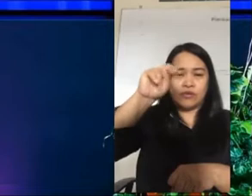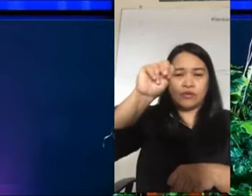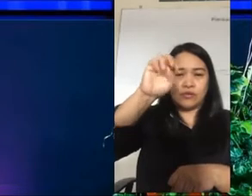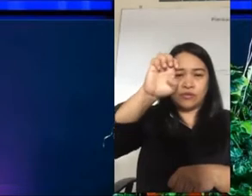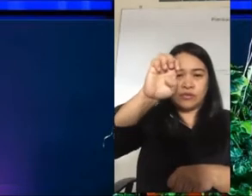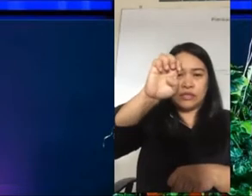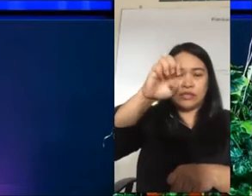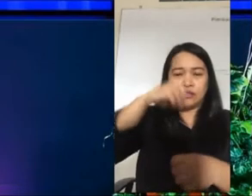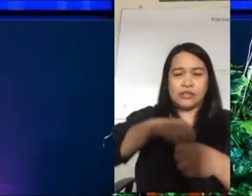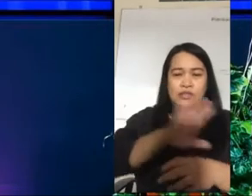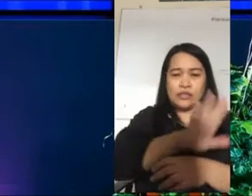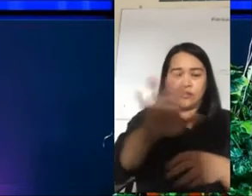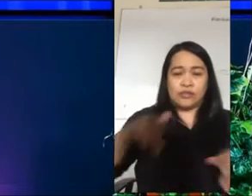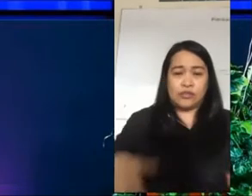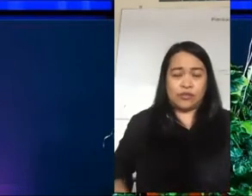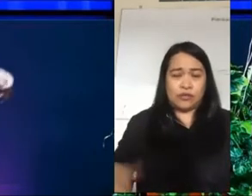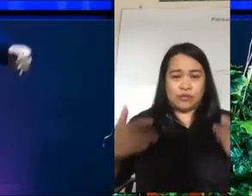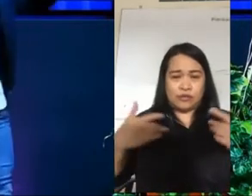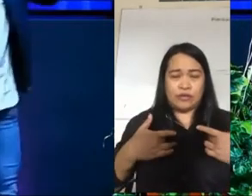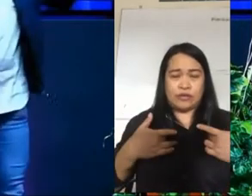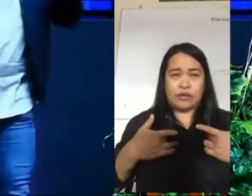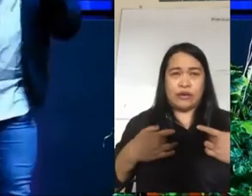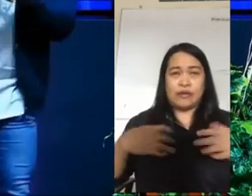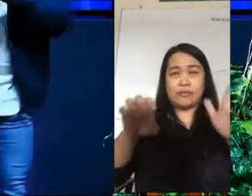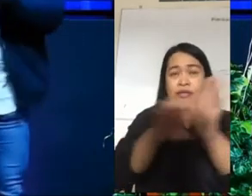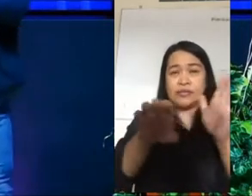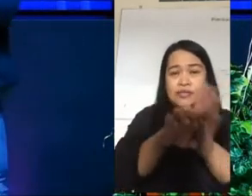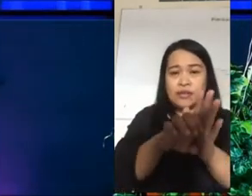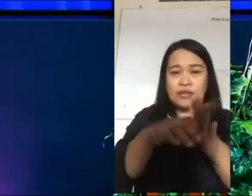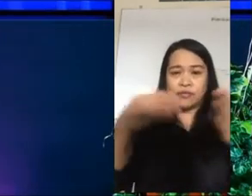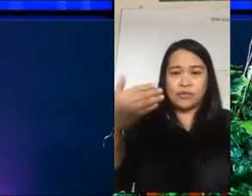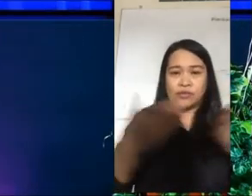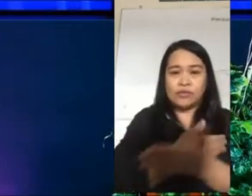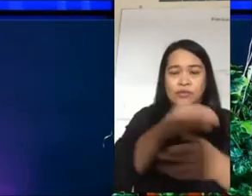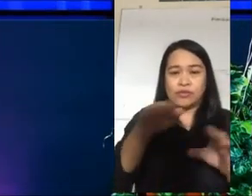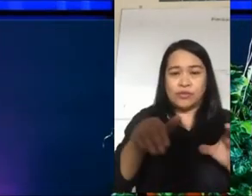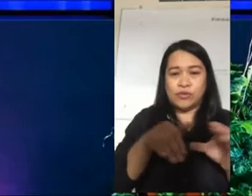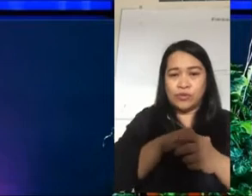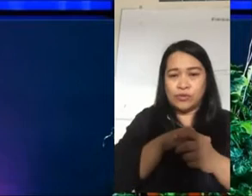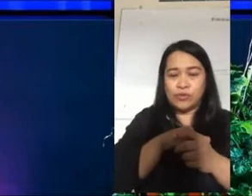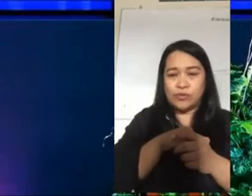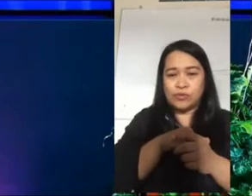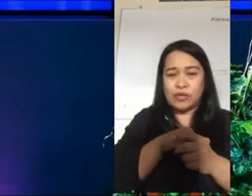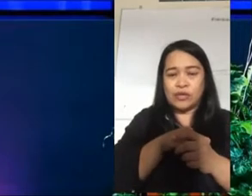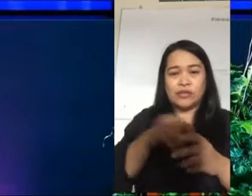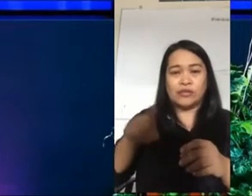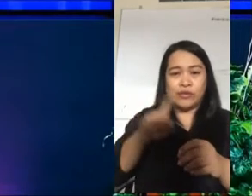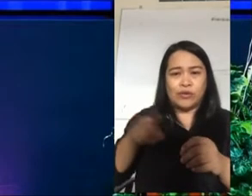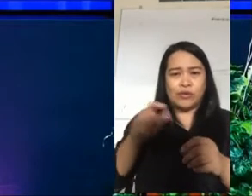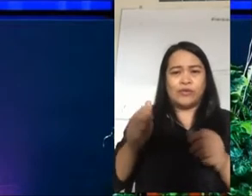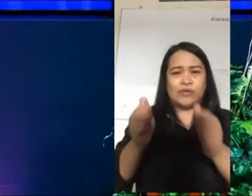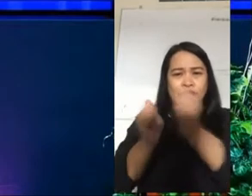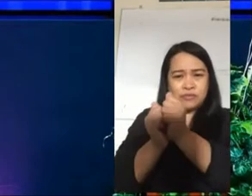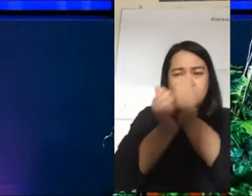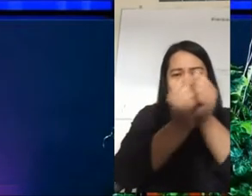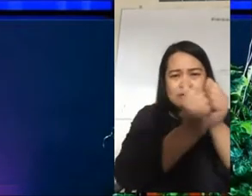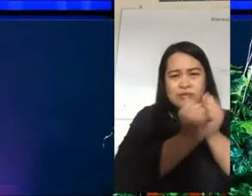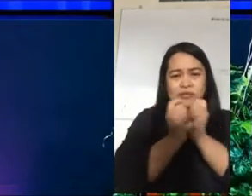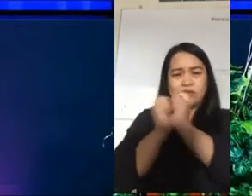sweet-sweetan yan, di ba? Ang sarap ng magkasama palagi, holding hands, etc., etc. Talagang